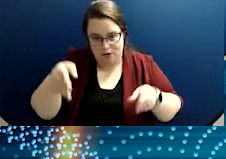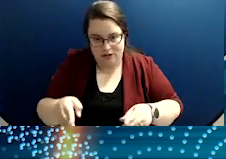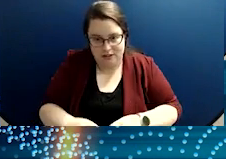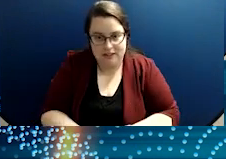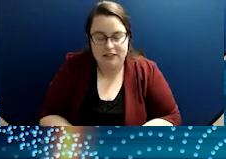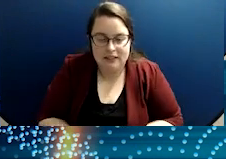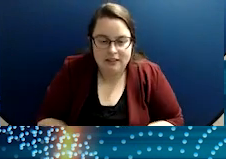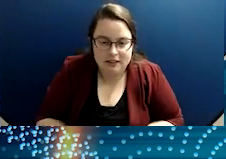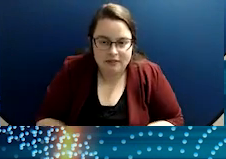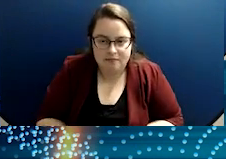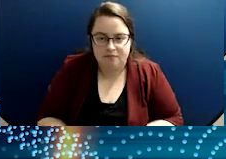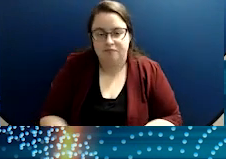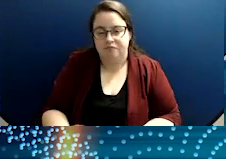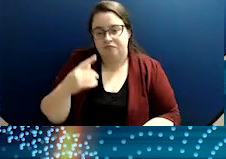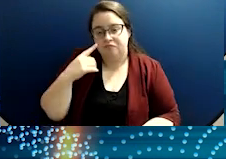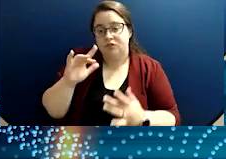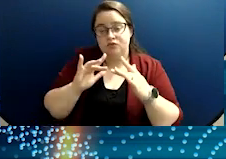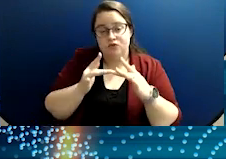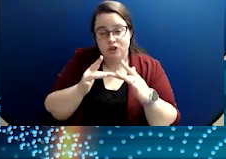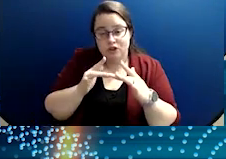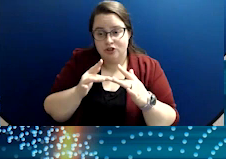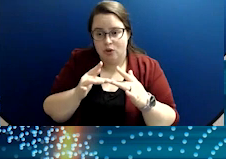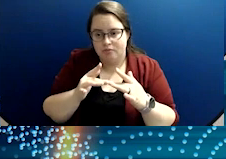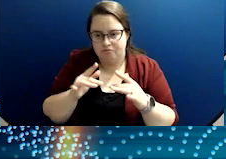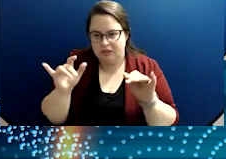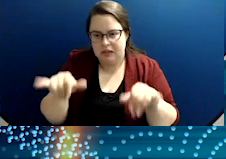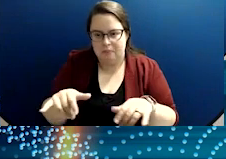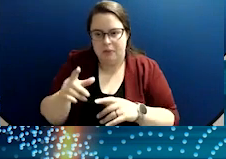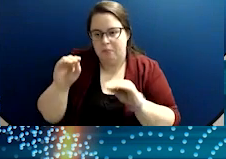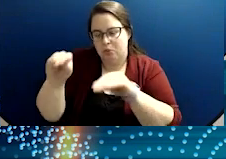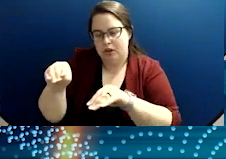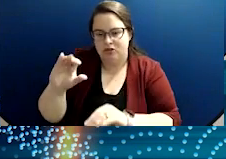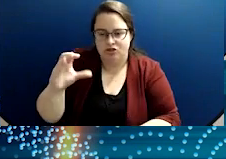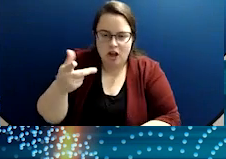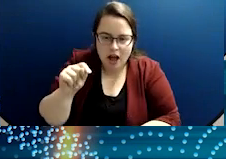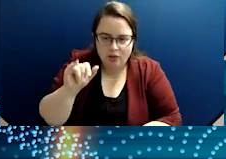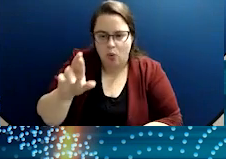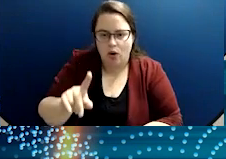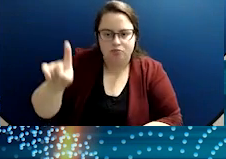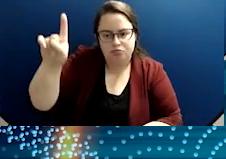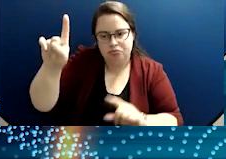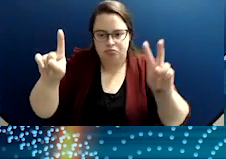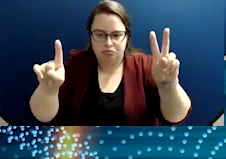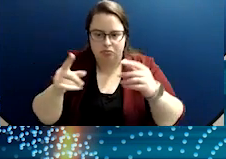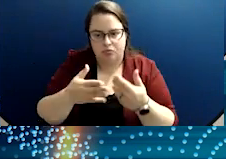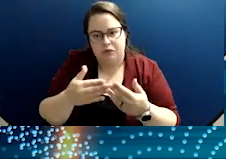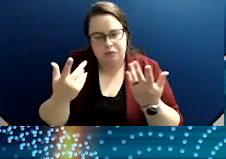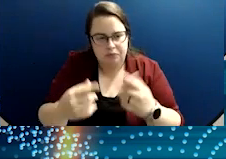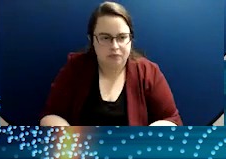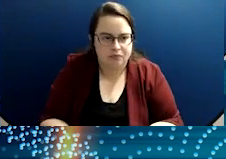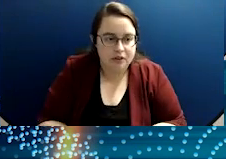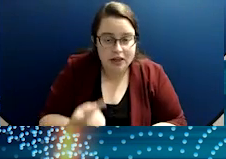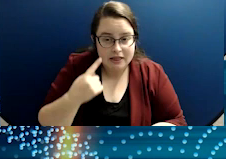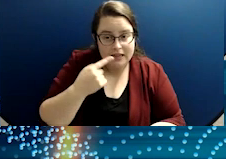then those that are virtual, you would do the same. Just put it in the chat. You think this picture was created